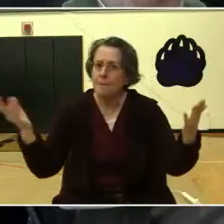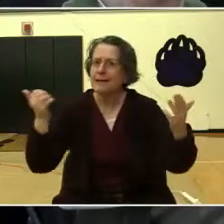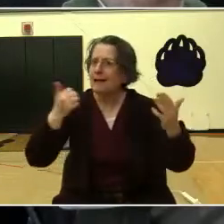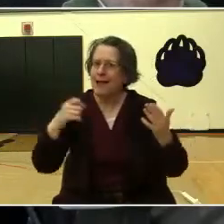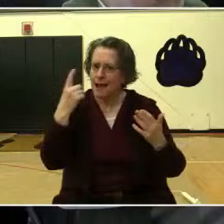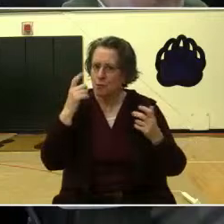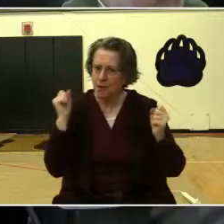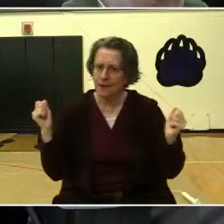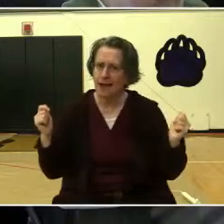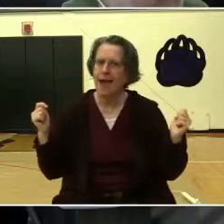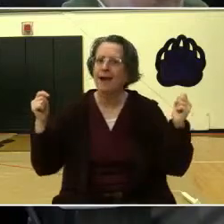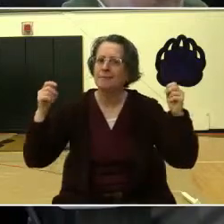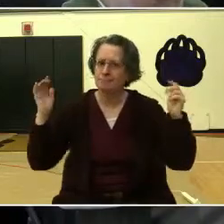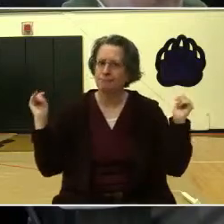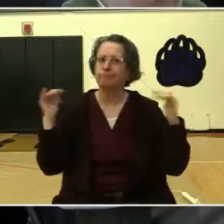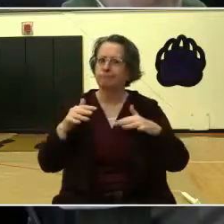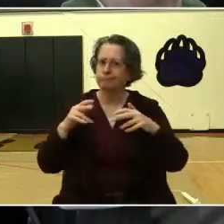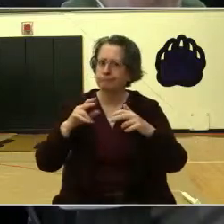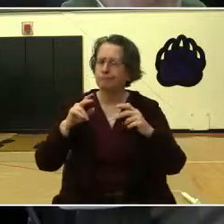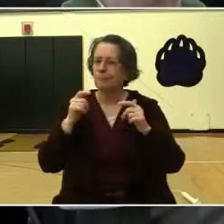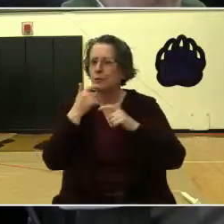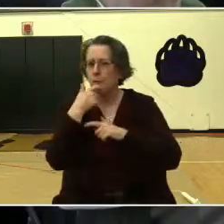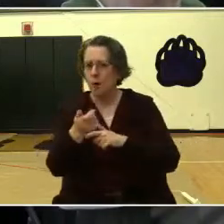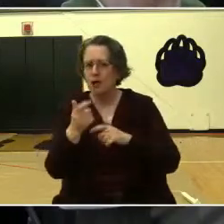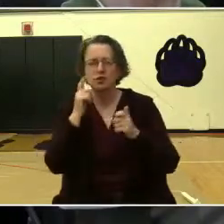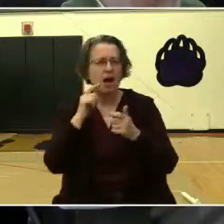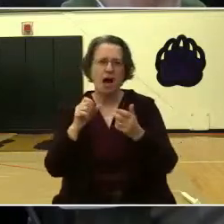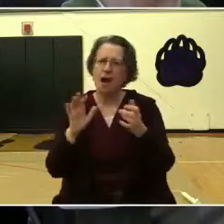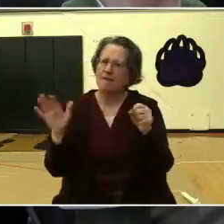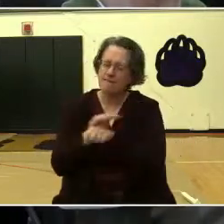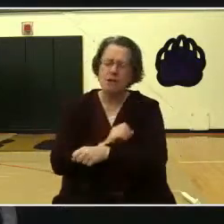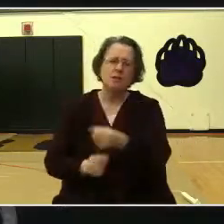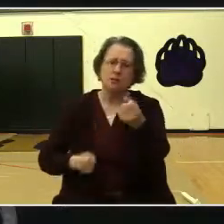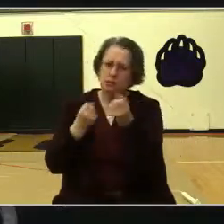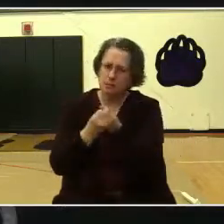recommendations of the Human Services committee thank